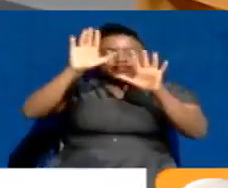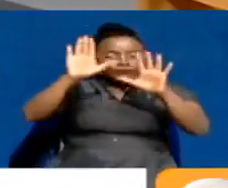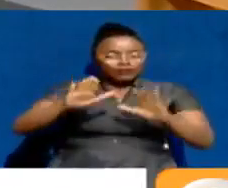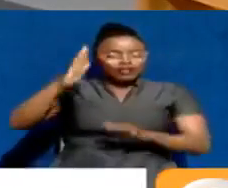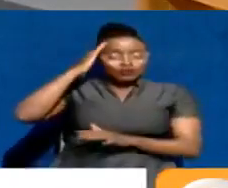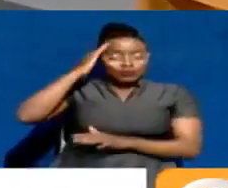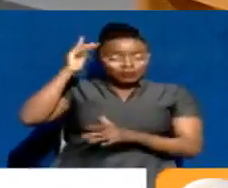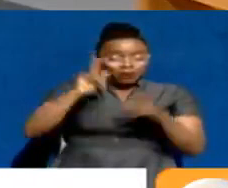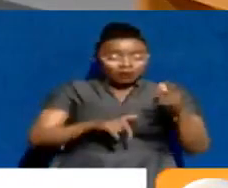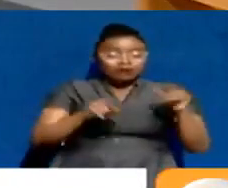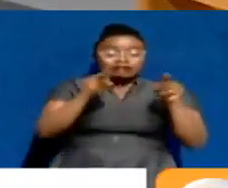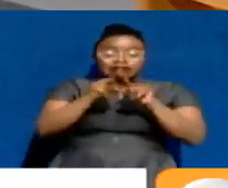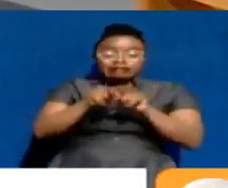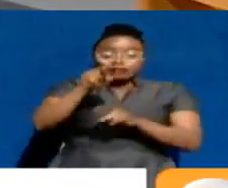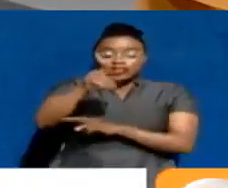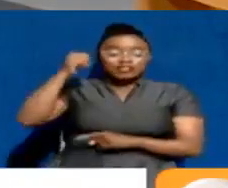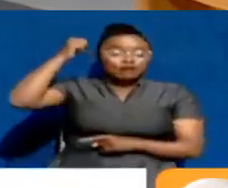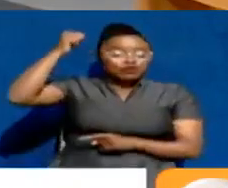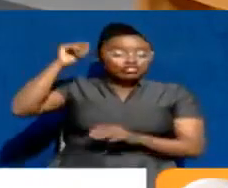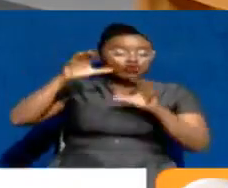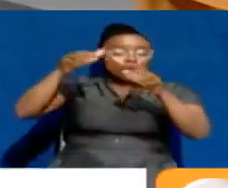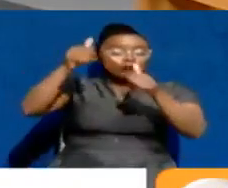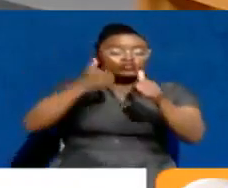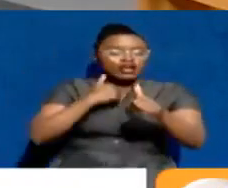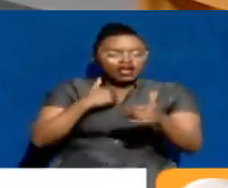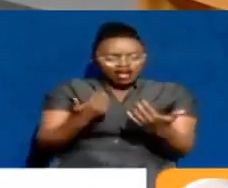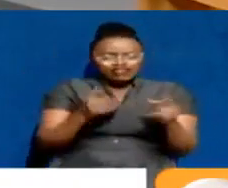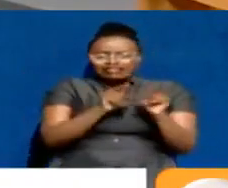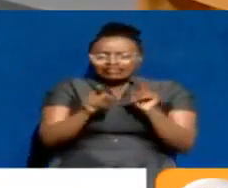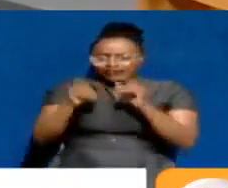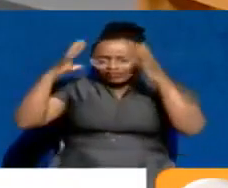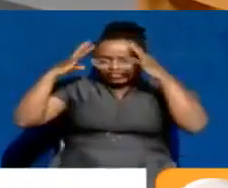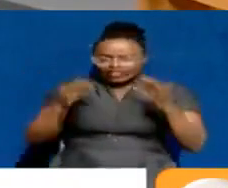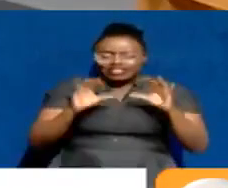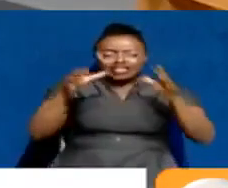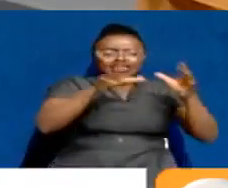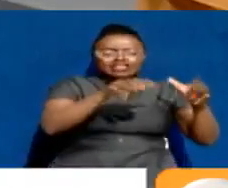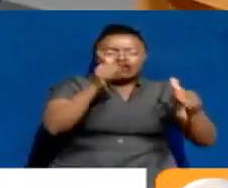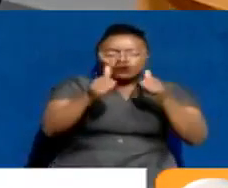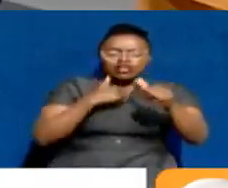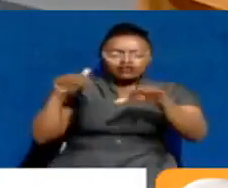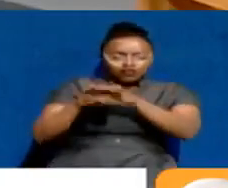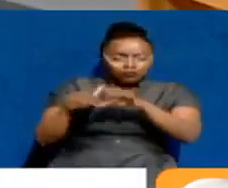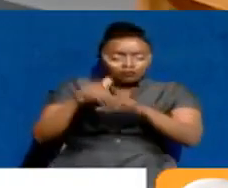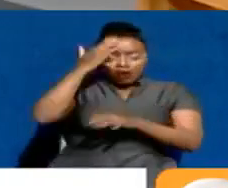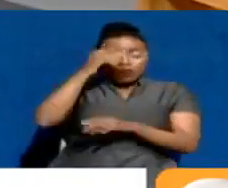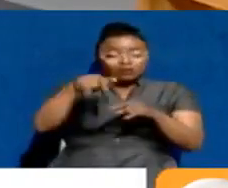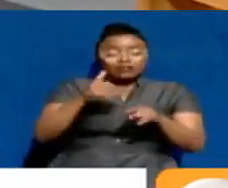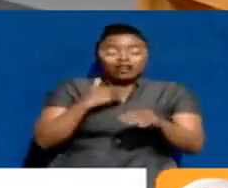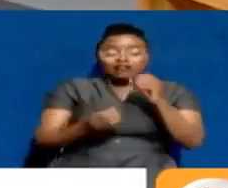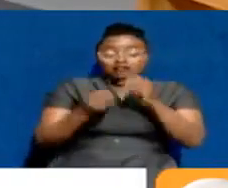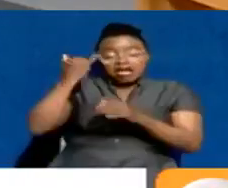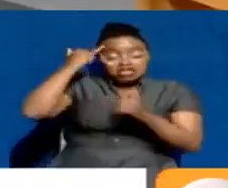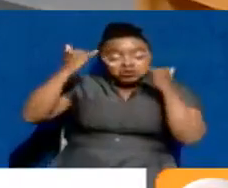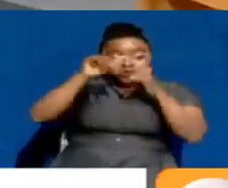that on account of this, it's the political parties that have the latitude and decide the criteria for membership, right? Because they're the ones who set